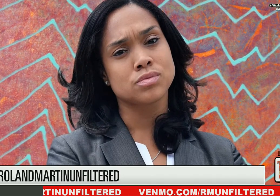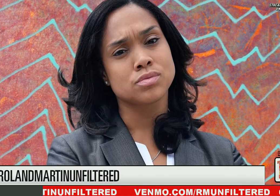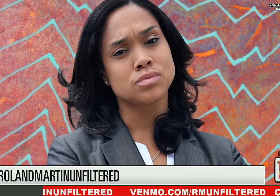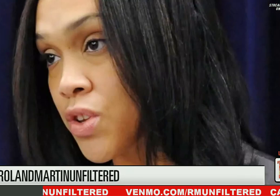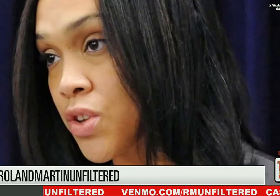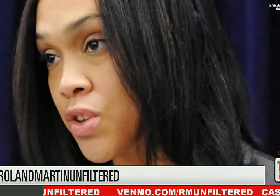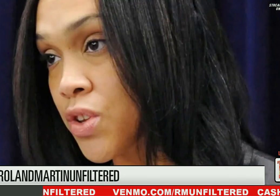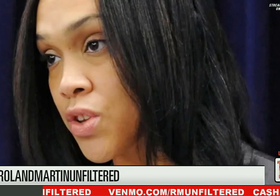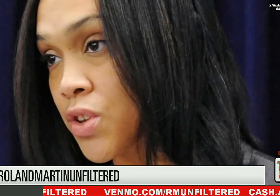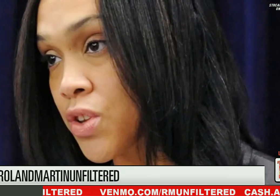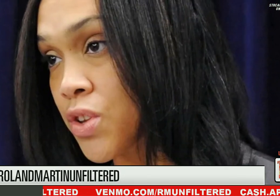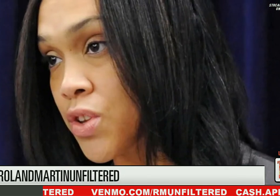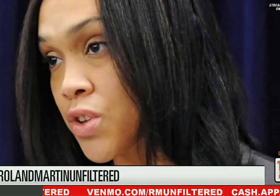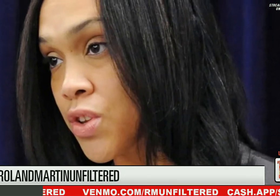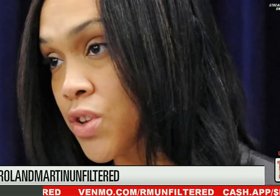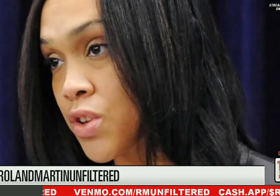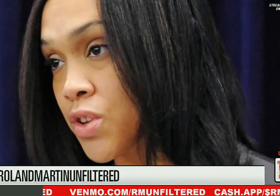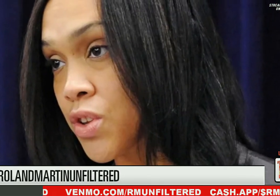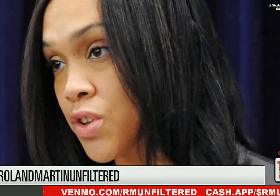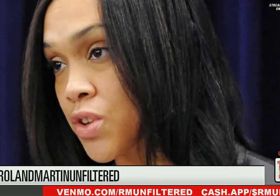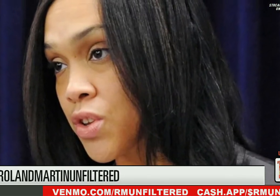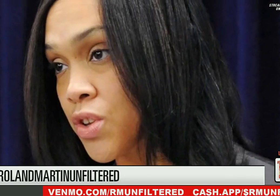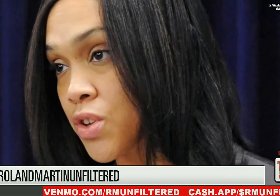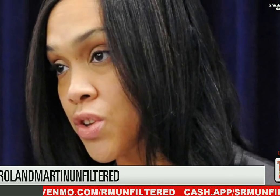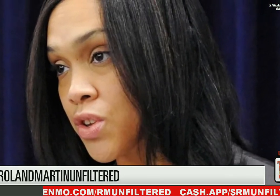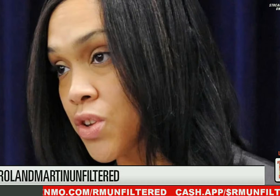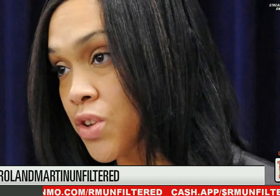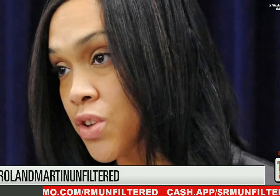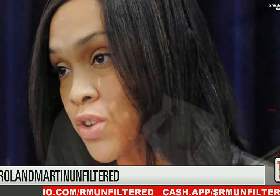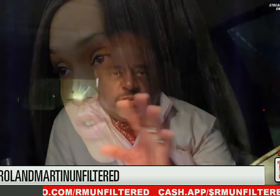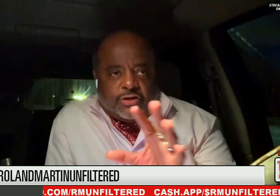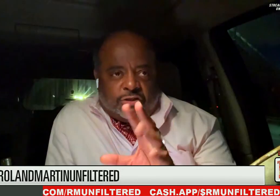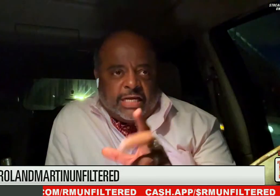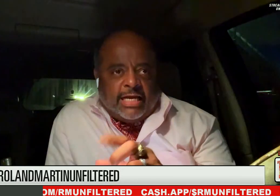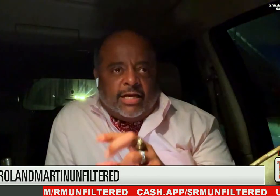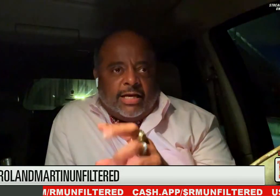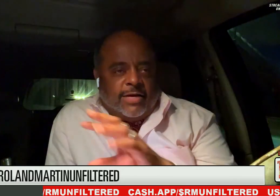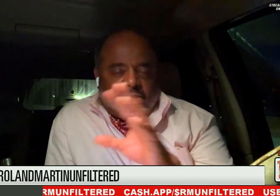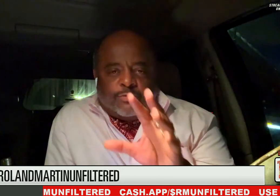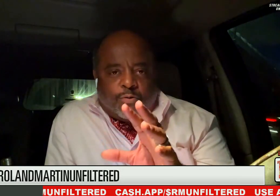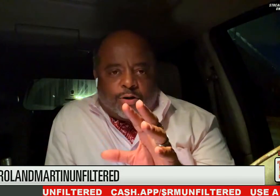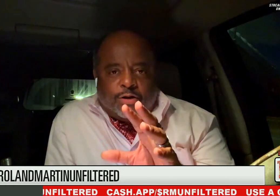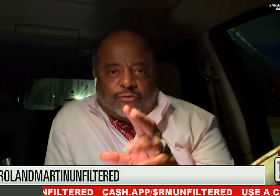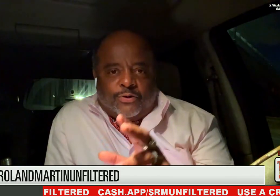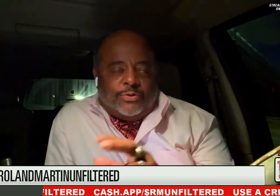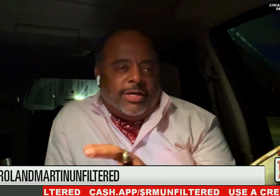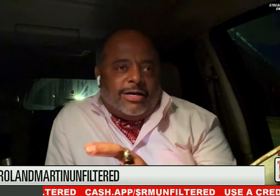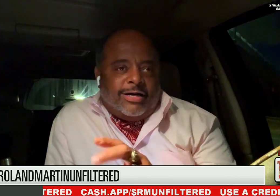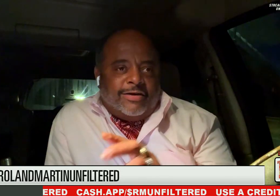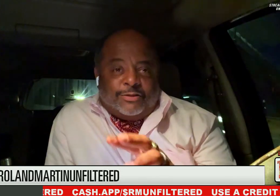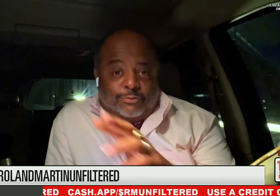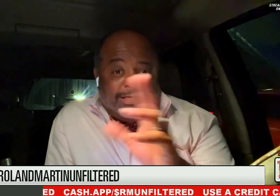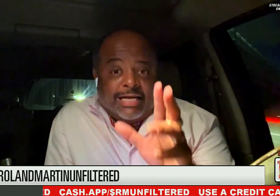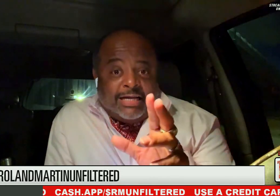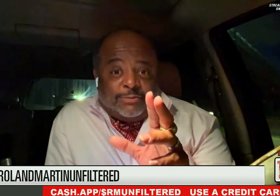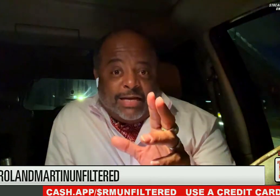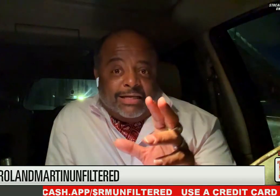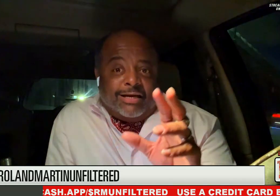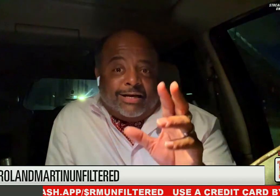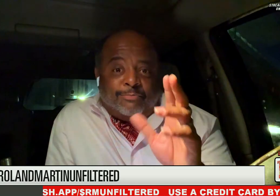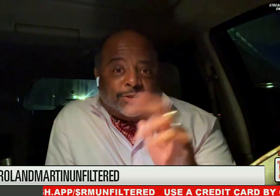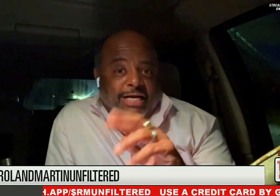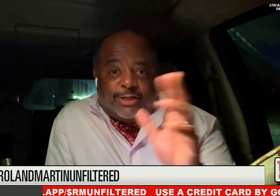If so, Michael Imhotep, he'll take over to question our guest. So just understand that's what we're working through. This was